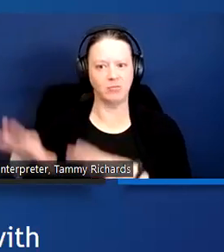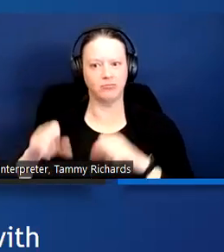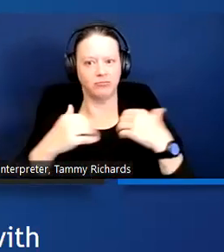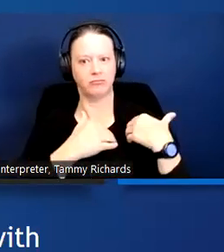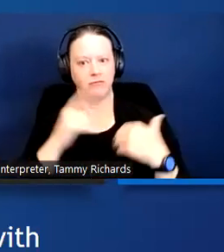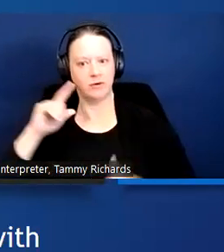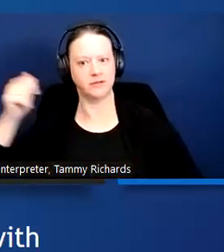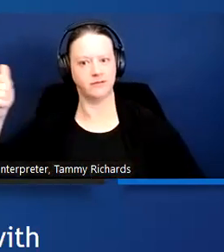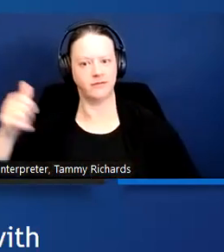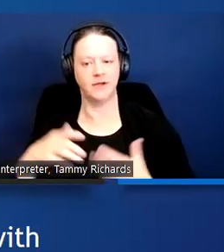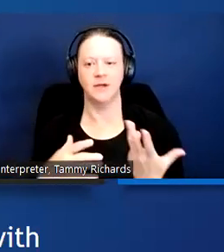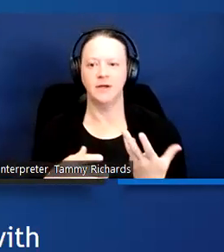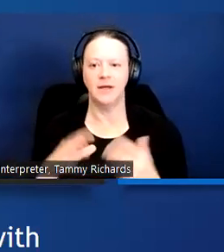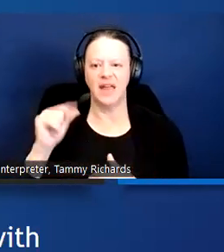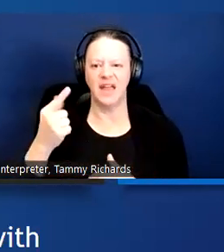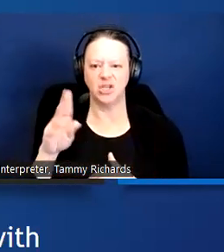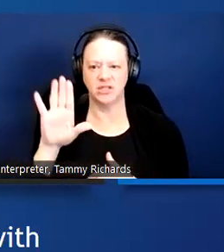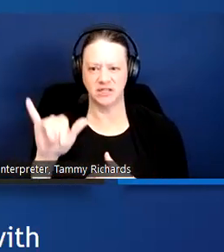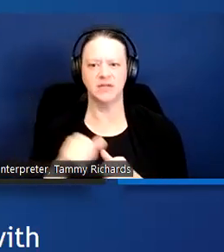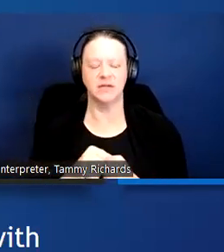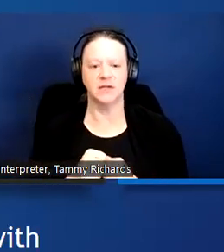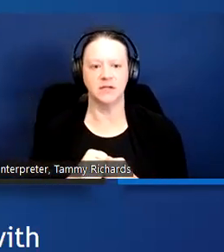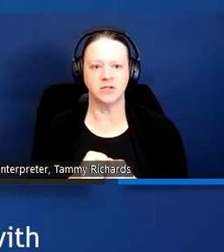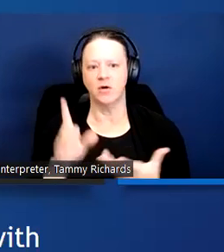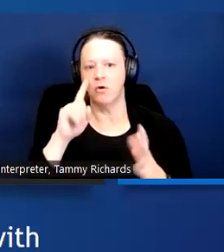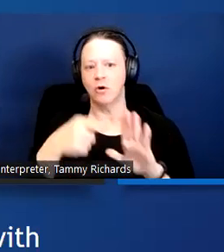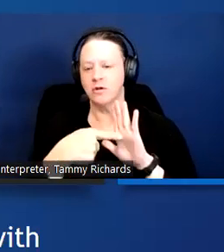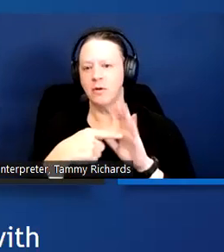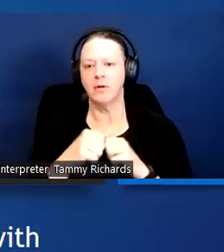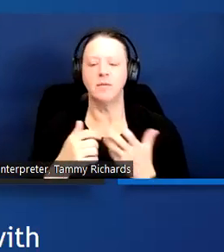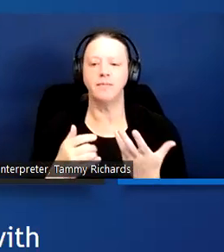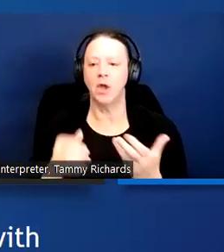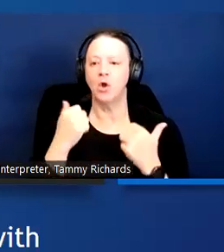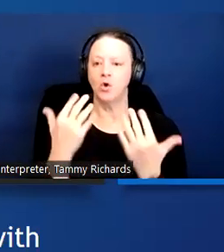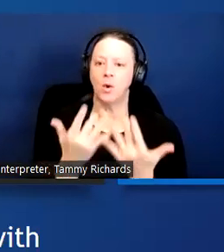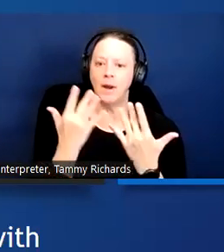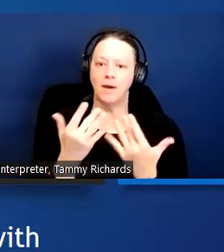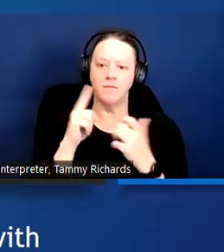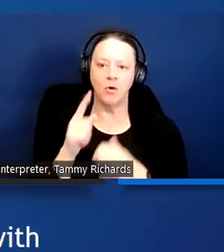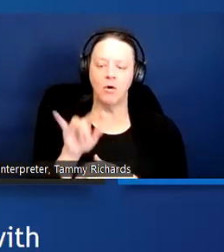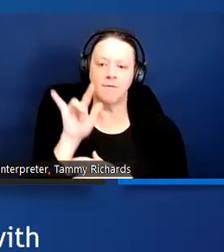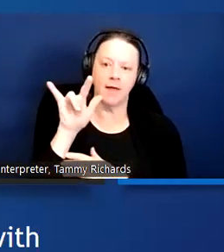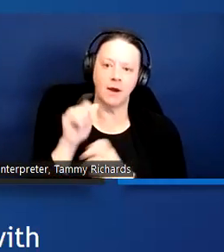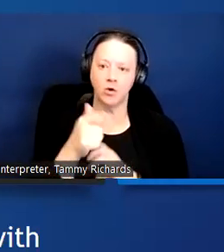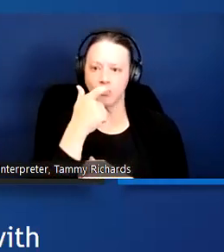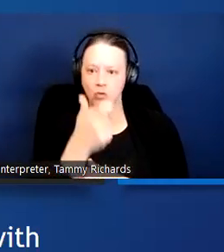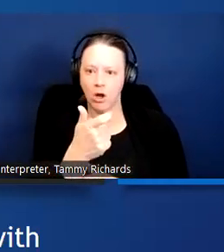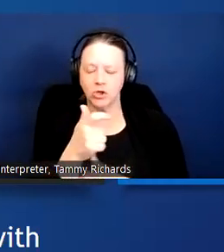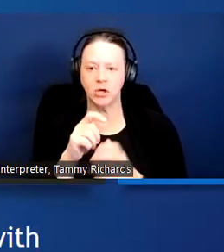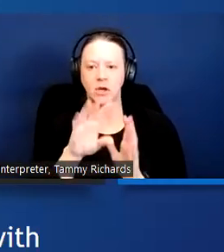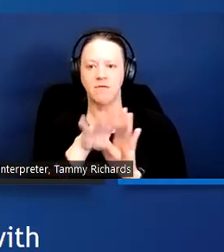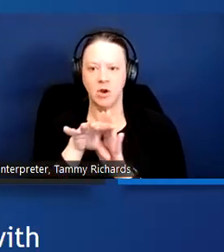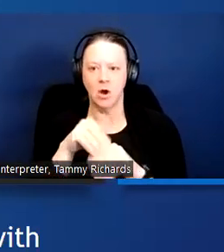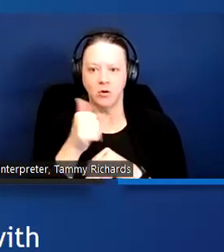in certain situations, such as you're waiting for your flight and you're watching a video on your phone, but you don't